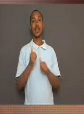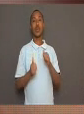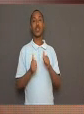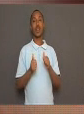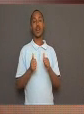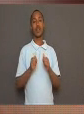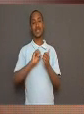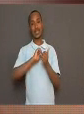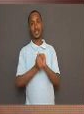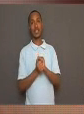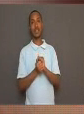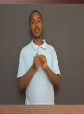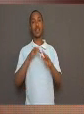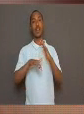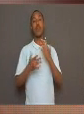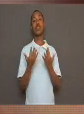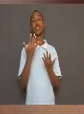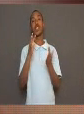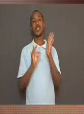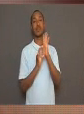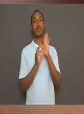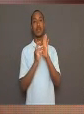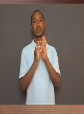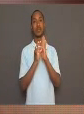undergo a change in oxidation number.